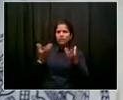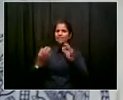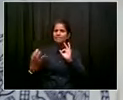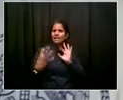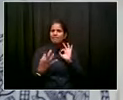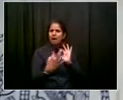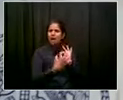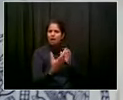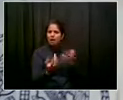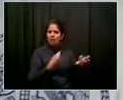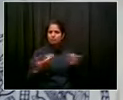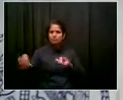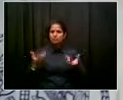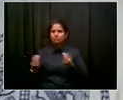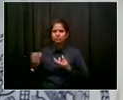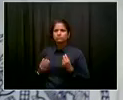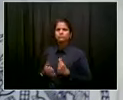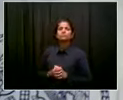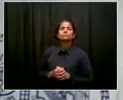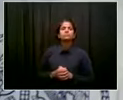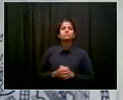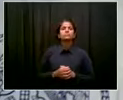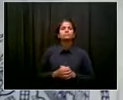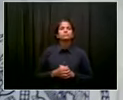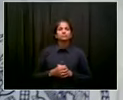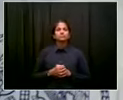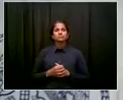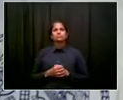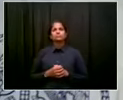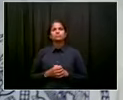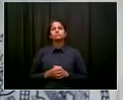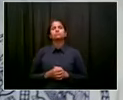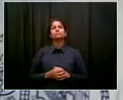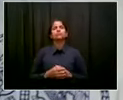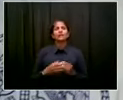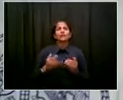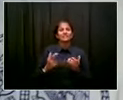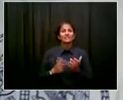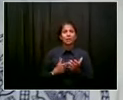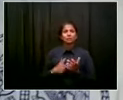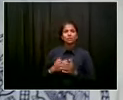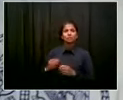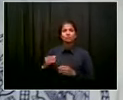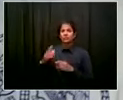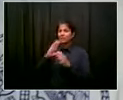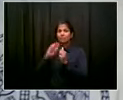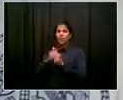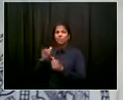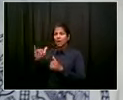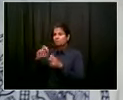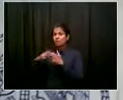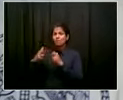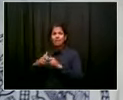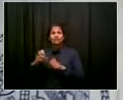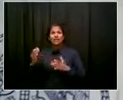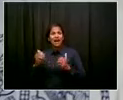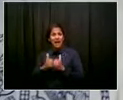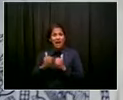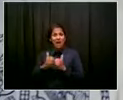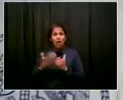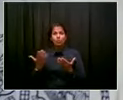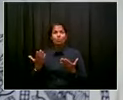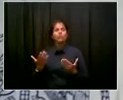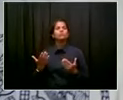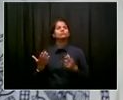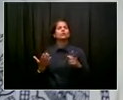but sometimes the best way to avoid conflict and also address real community concerns about noise